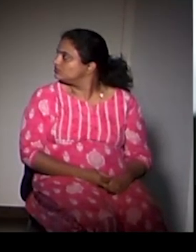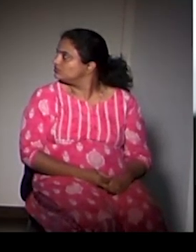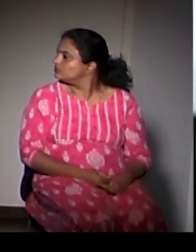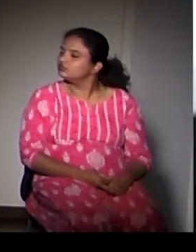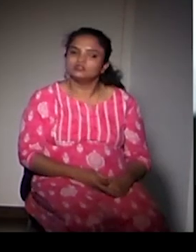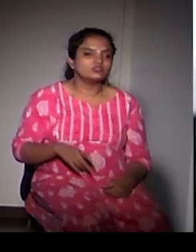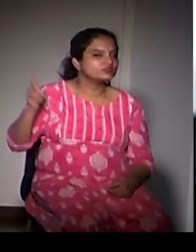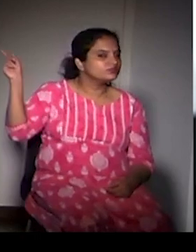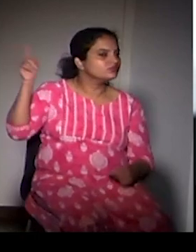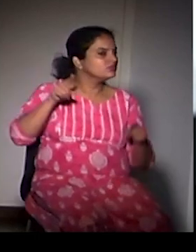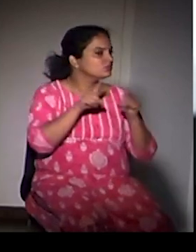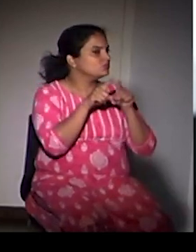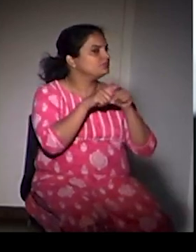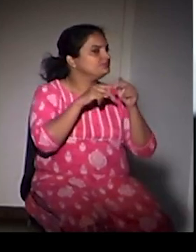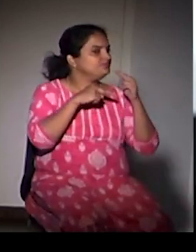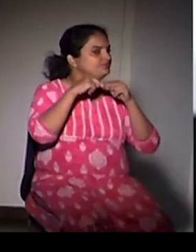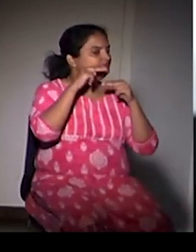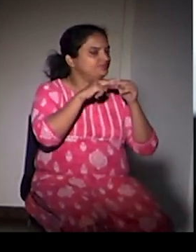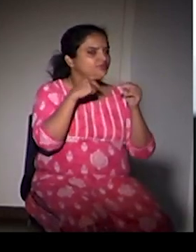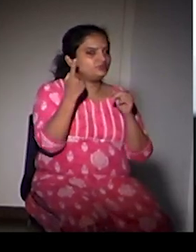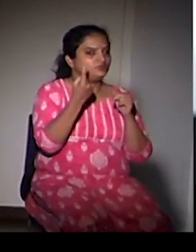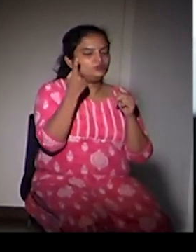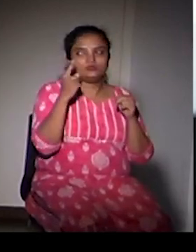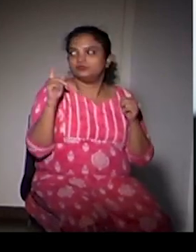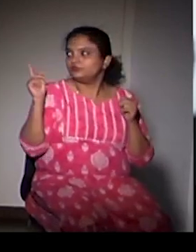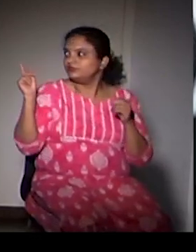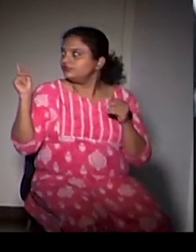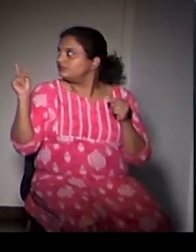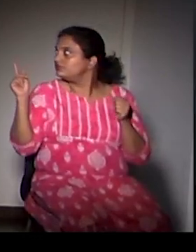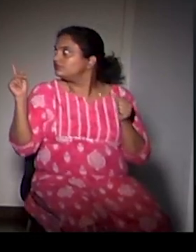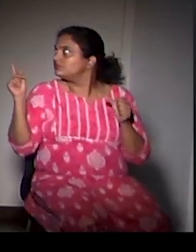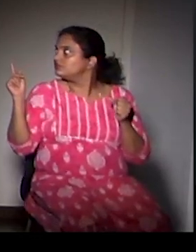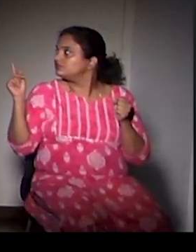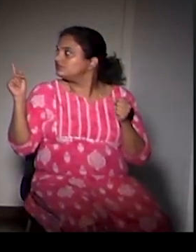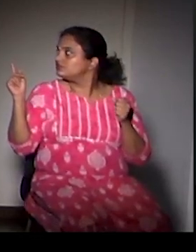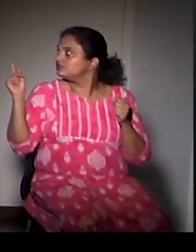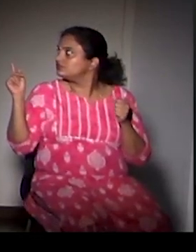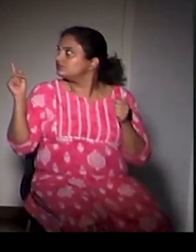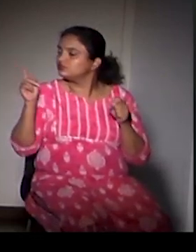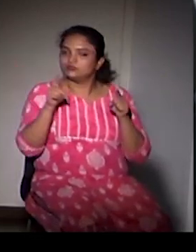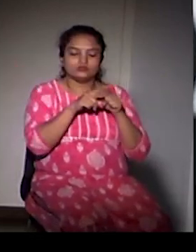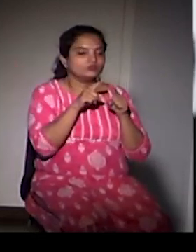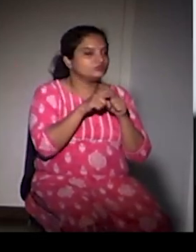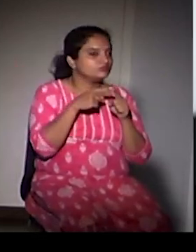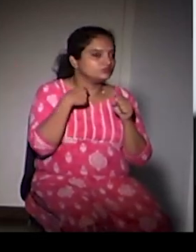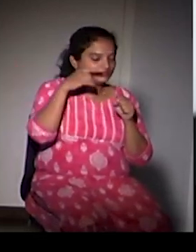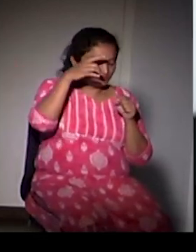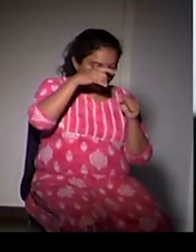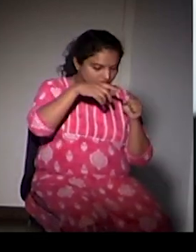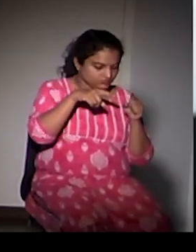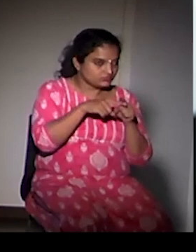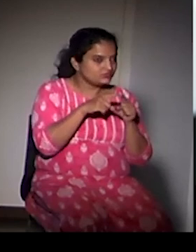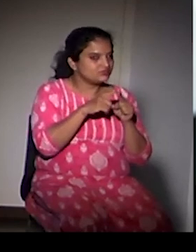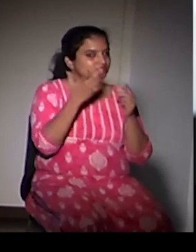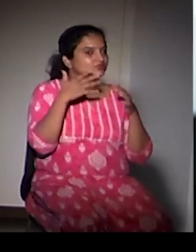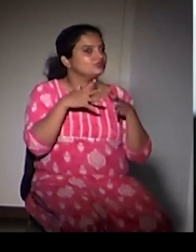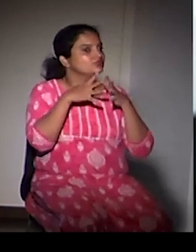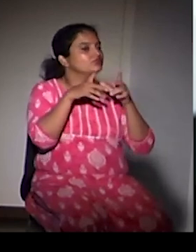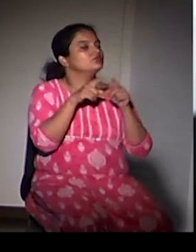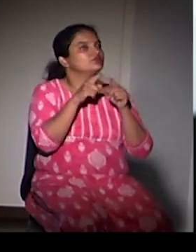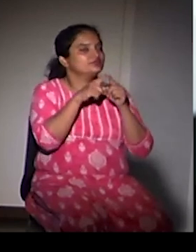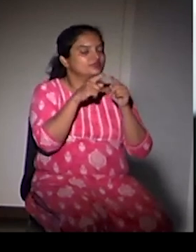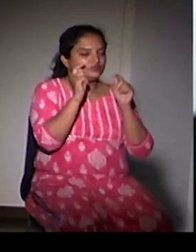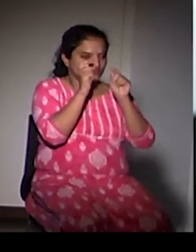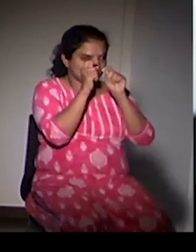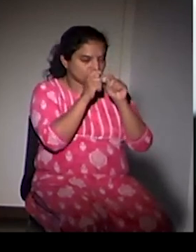There's one building, this is the tomb of Asaf Khan in Lahore, which I mentioned quite a lot of the tiles in